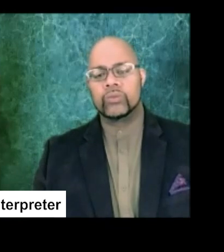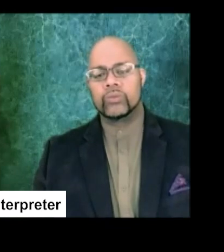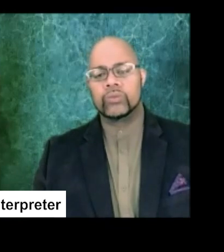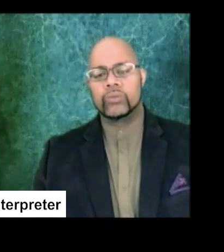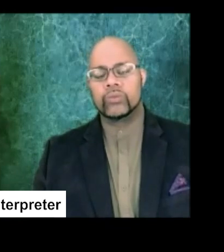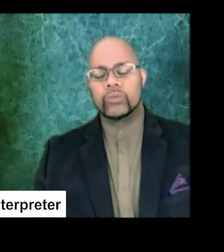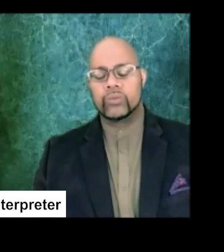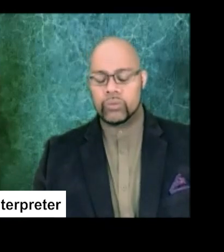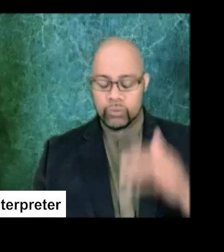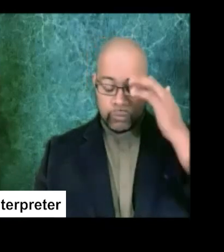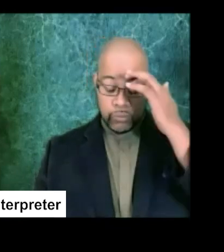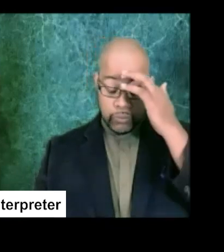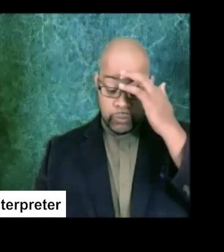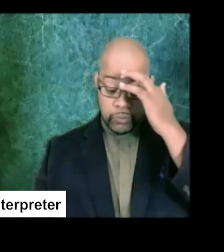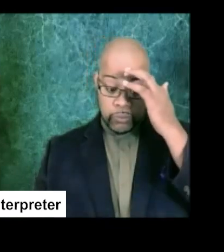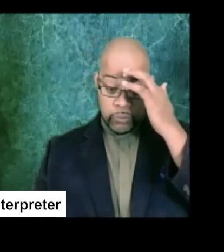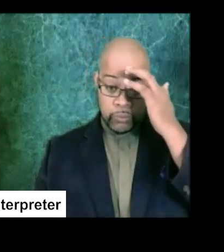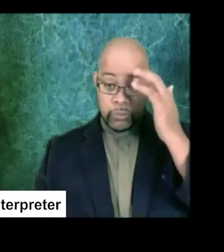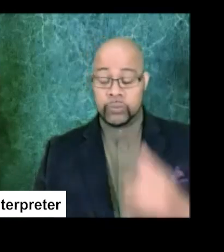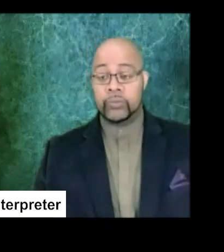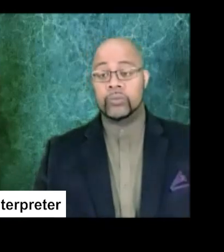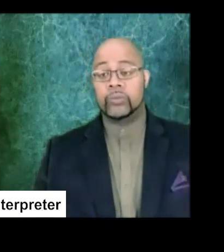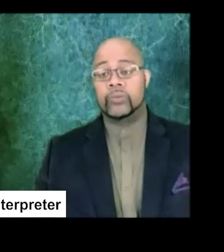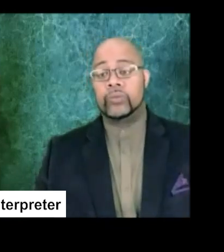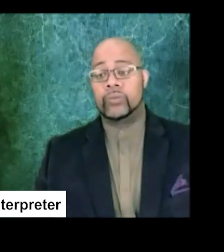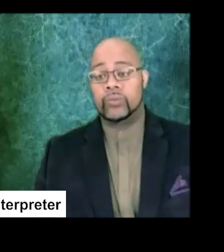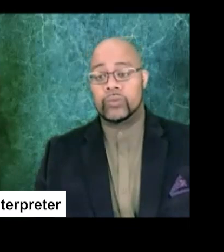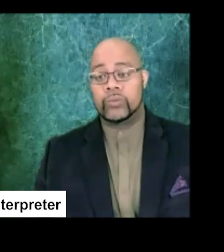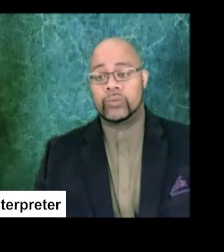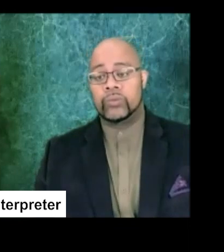that is